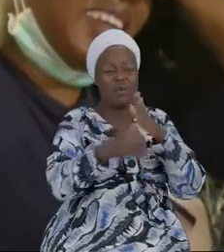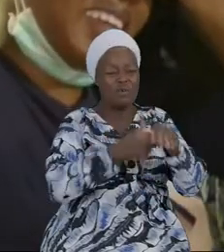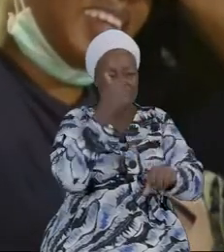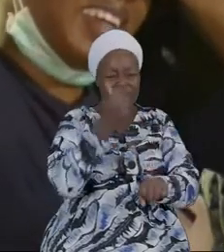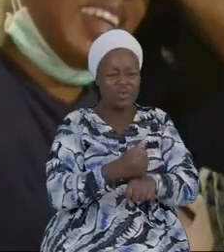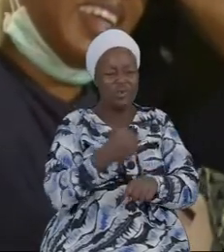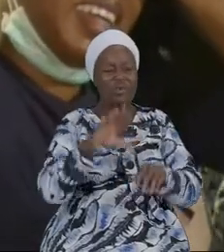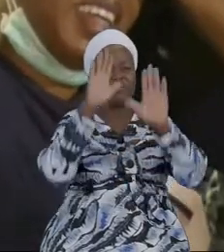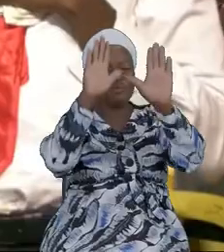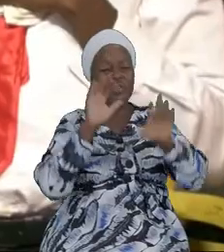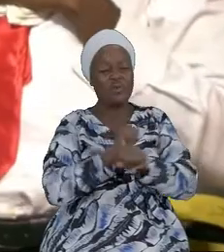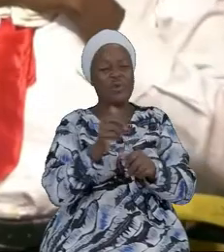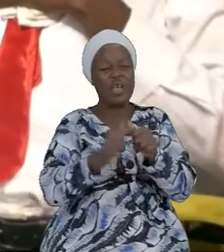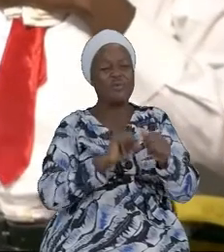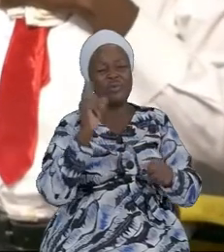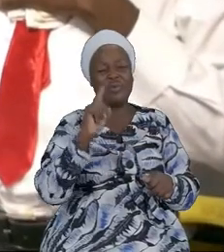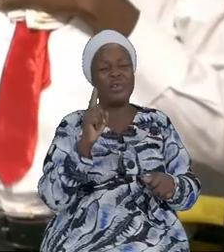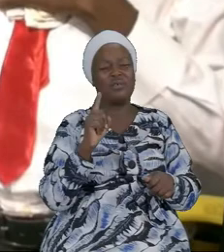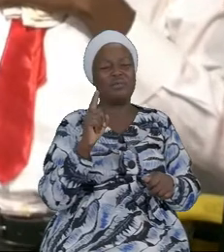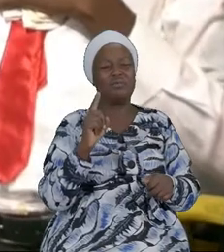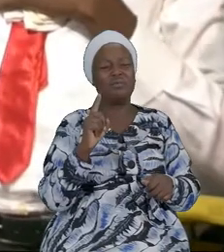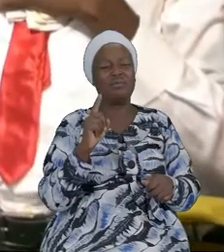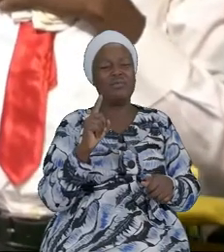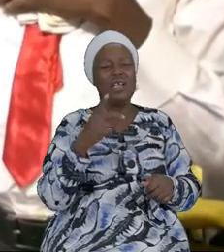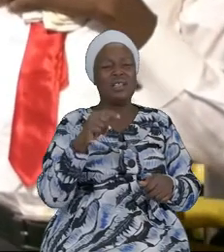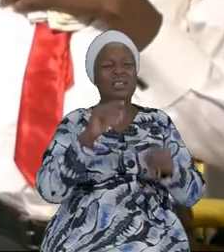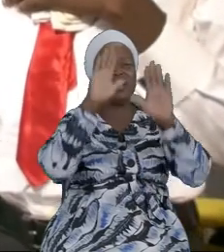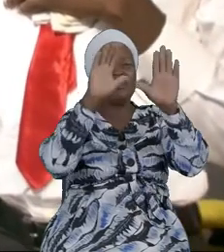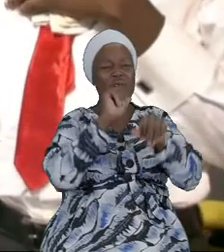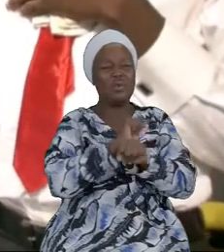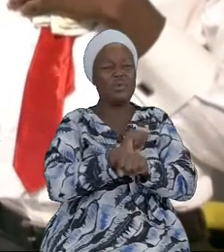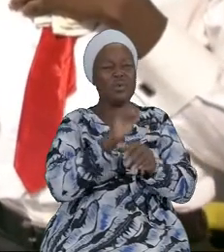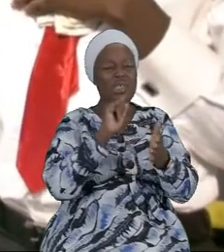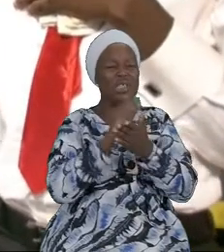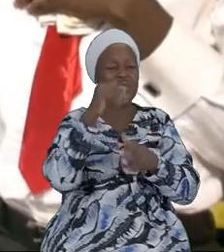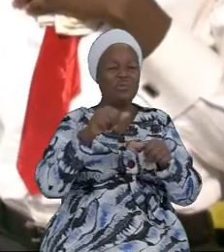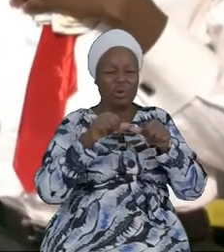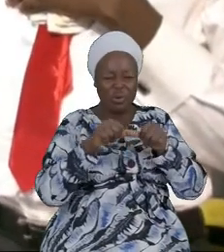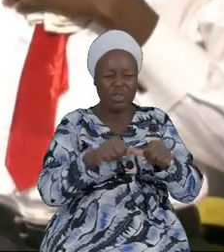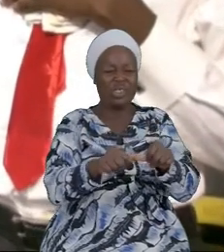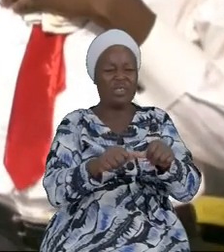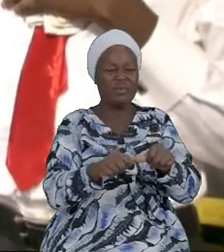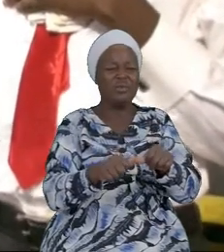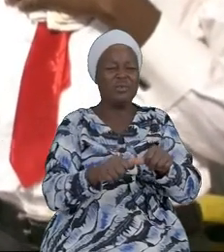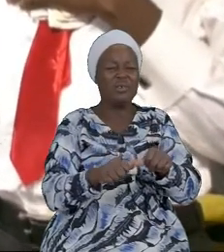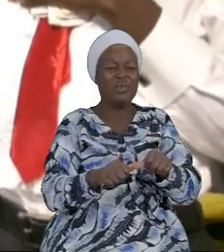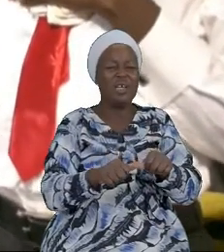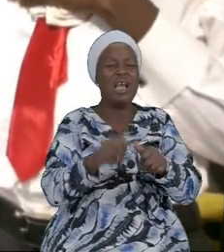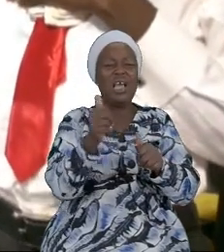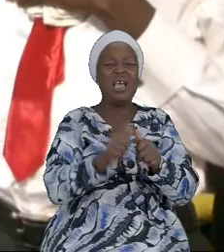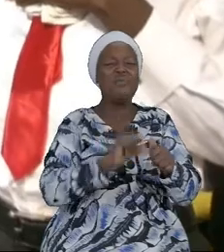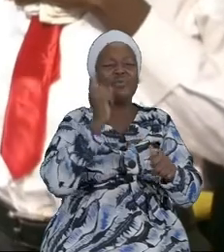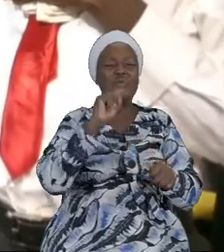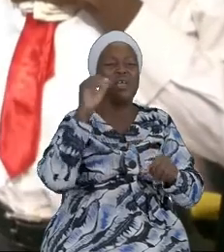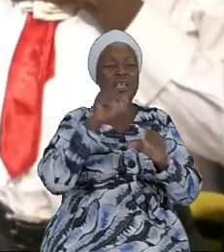Confirmation of miracle everywhere. The miracle that will last. Everywhere